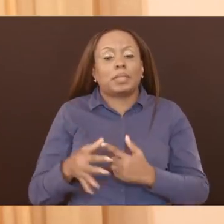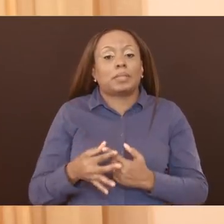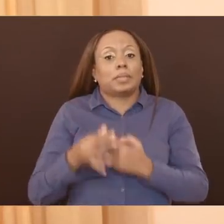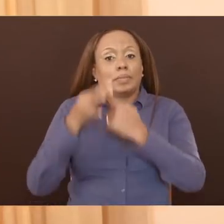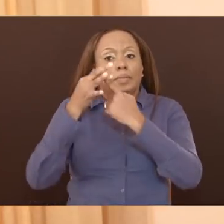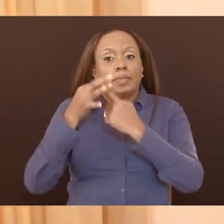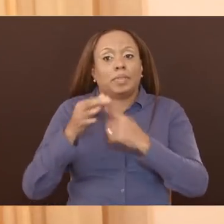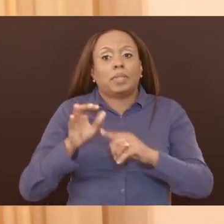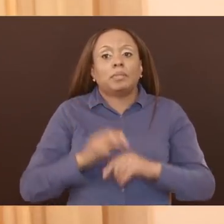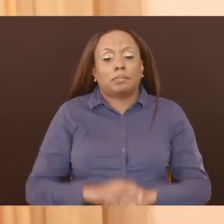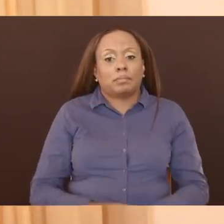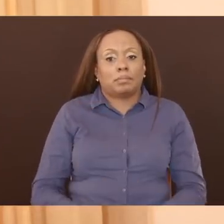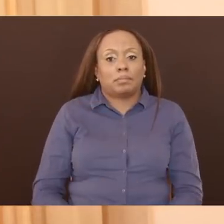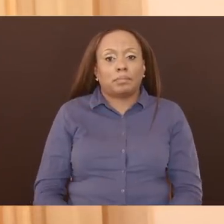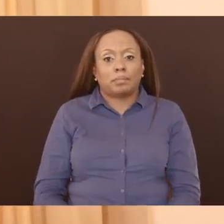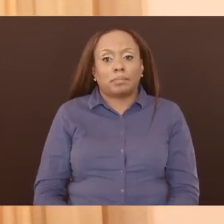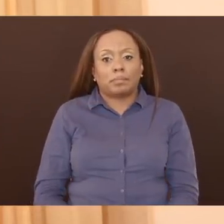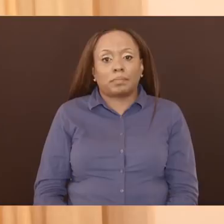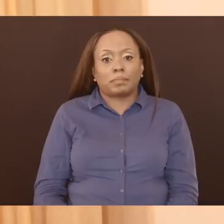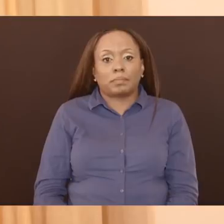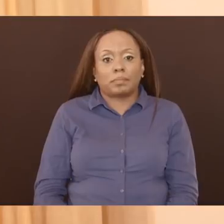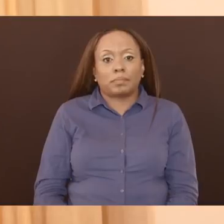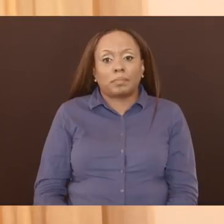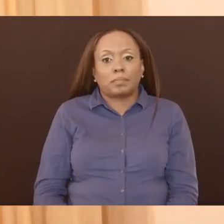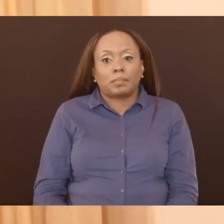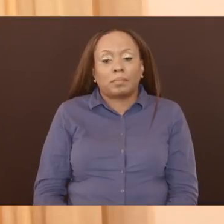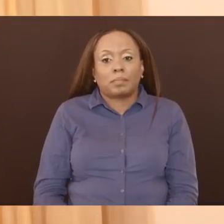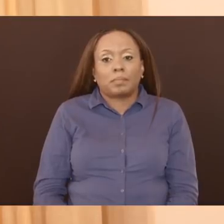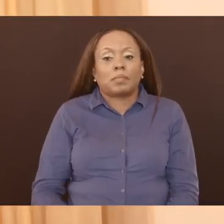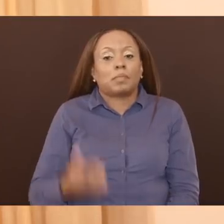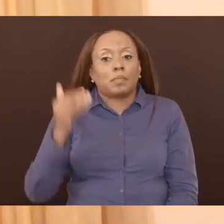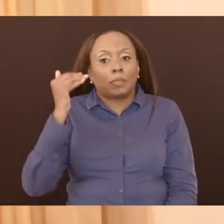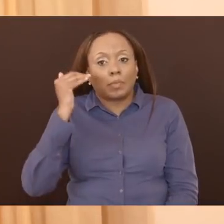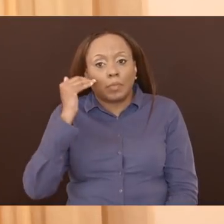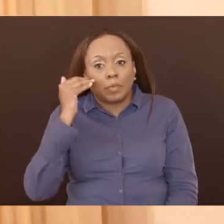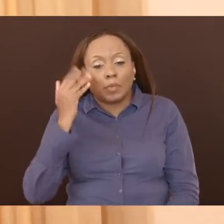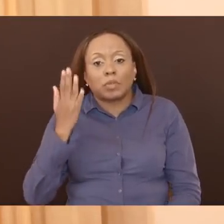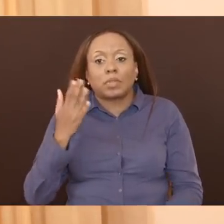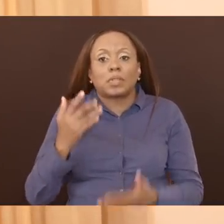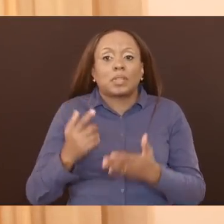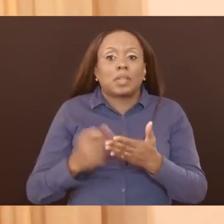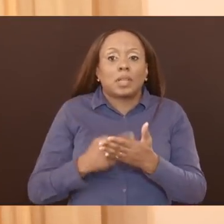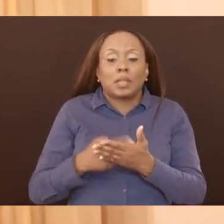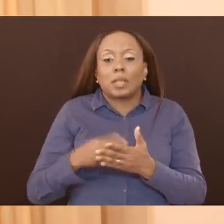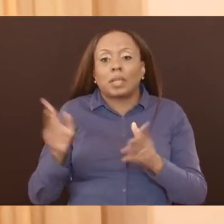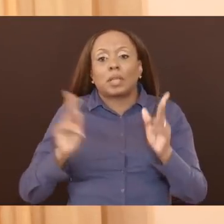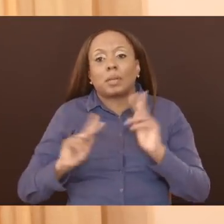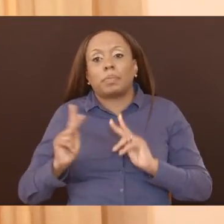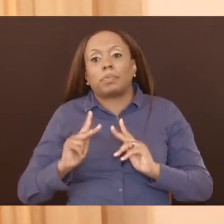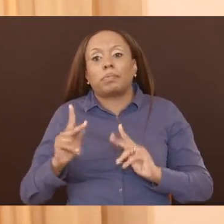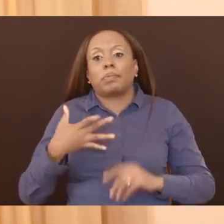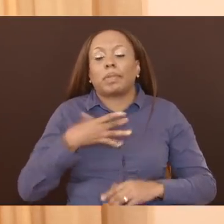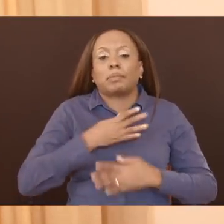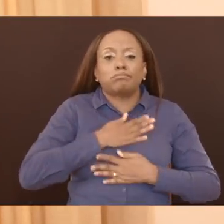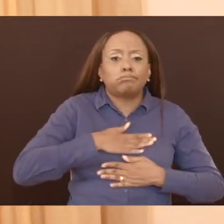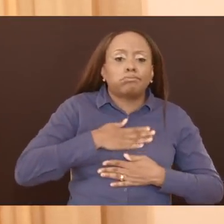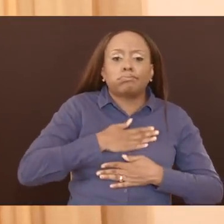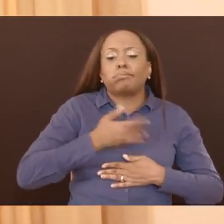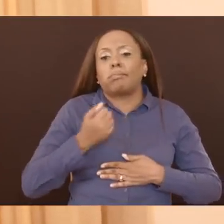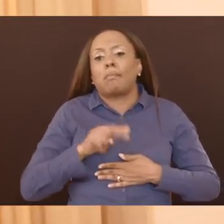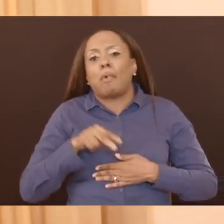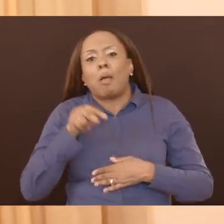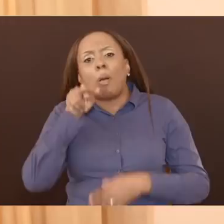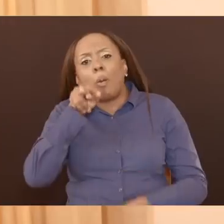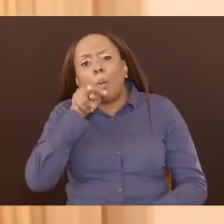Sundays, because we know sometimes we can go in and get an easy rest and play some cards or watch a movie or read a